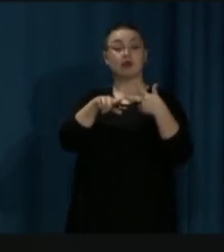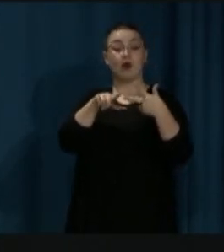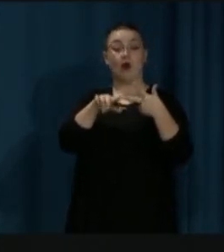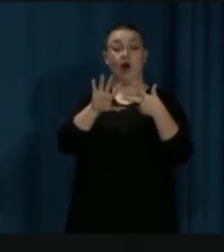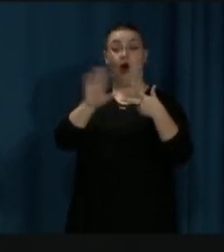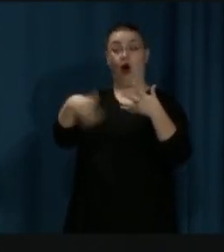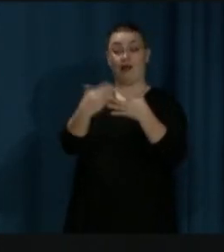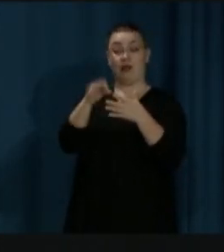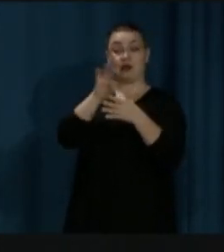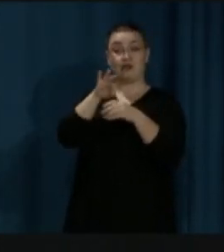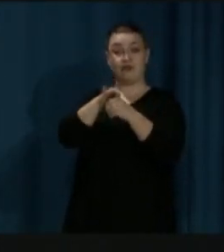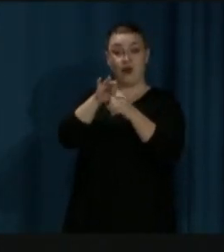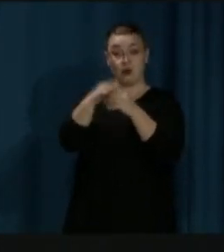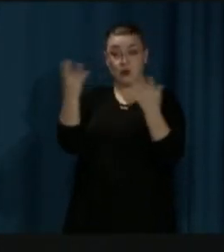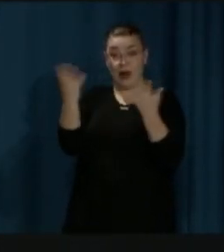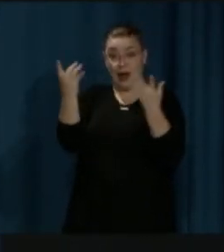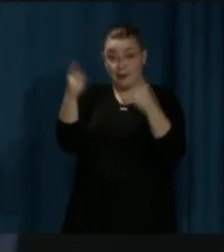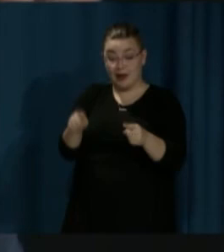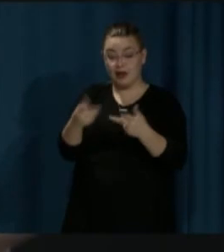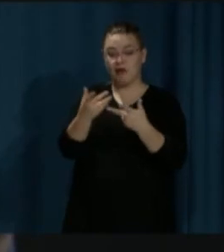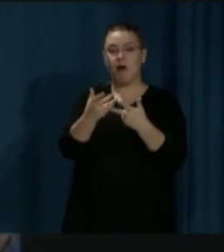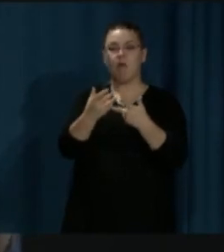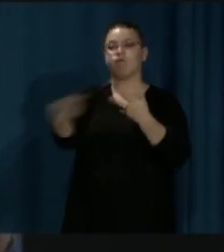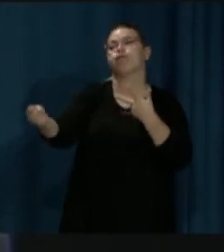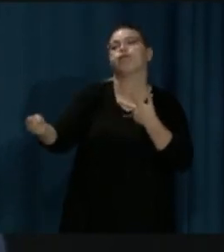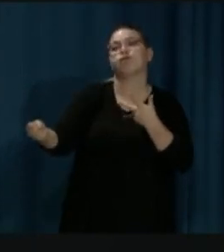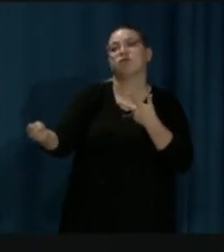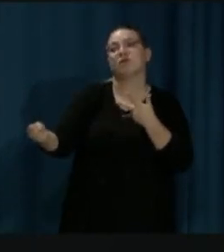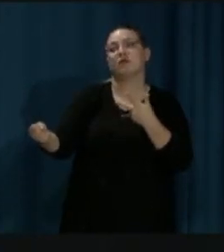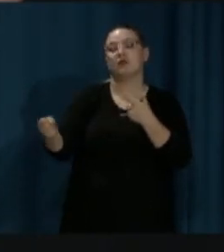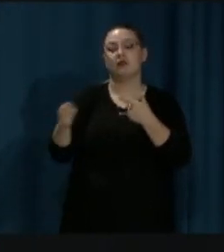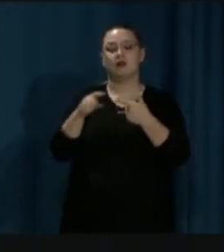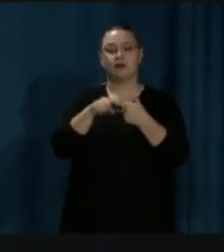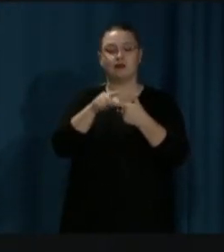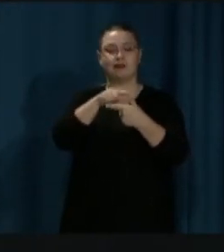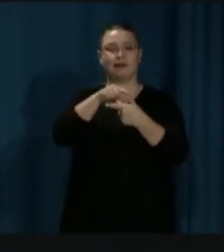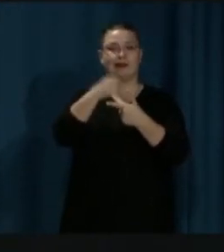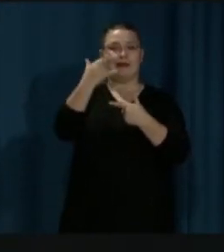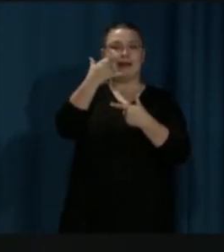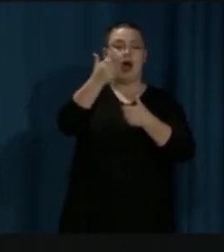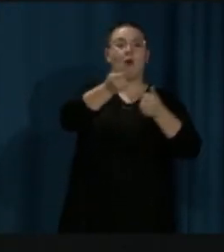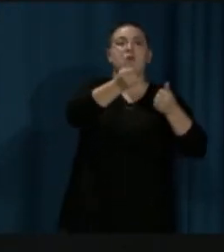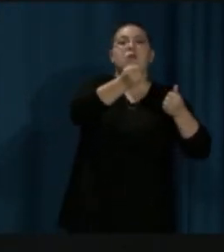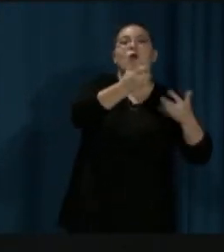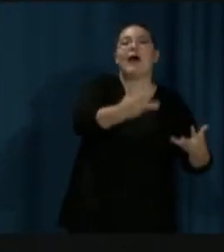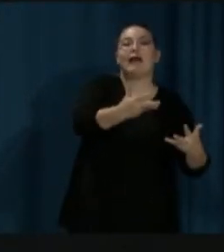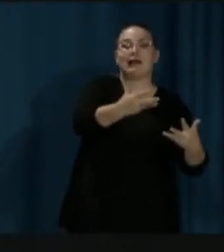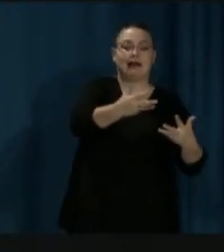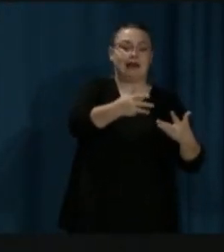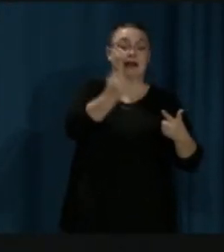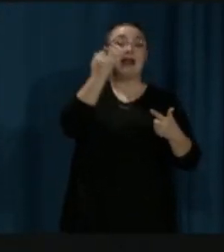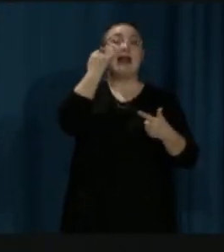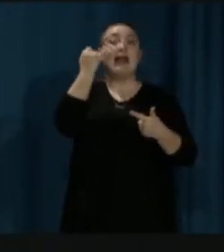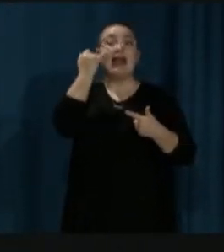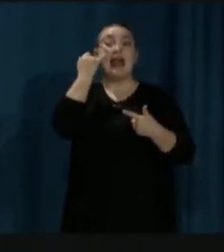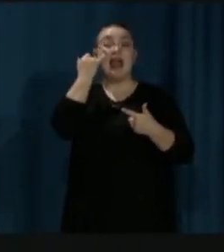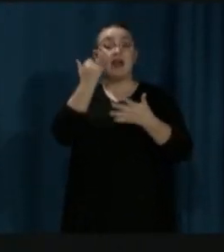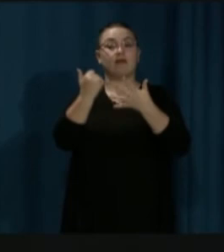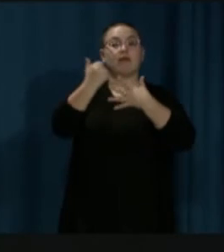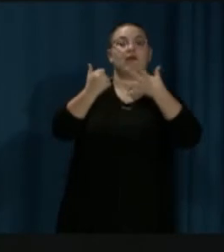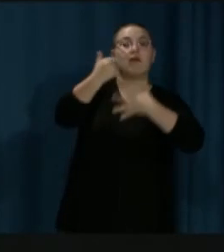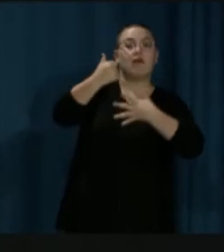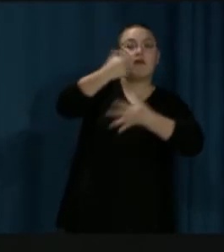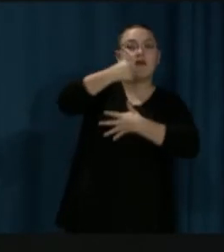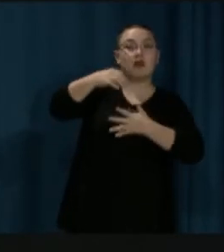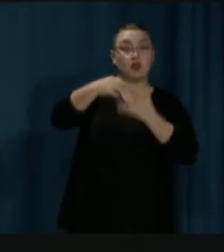their votes away. Right, they took their votes away, which then gave Bill Clinton a plurality. If they had had ranked choice voting, George H.W. Bush may have won because he would have